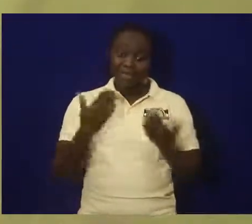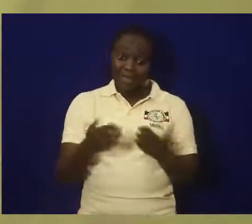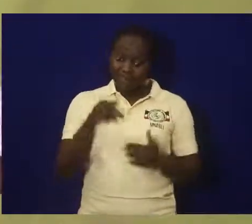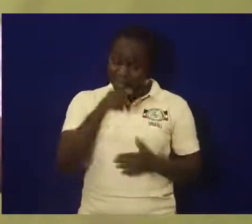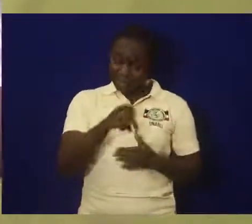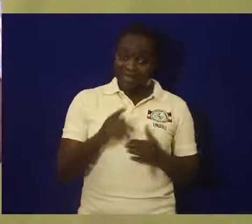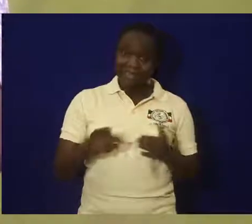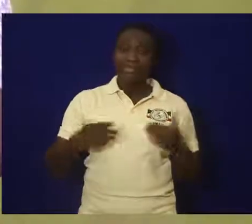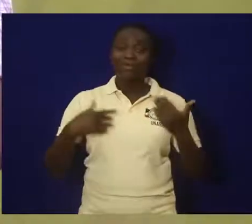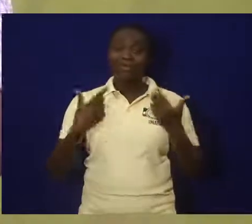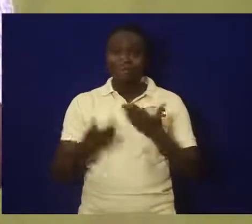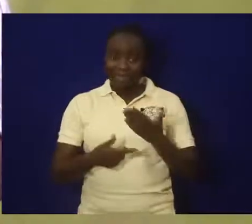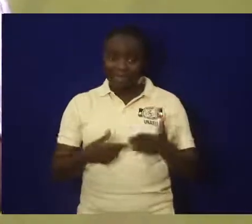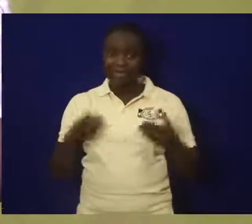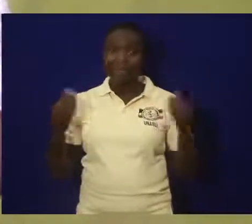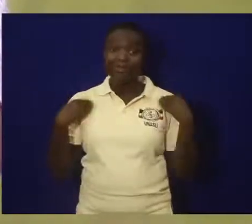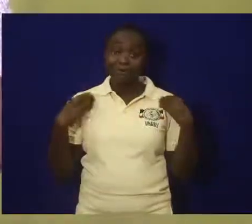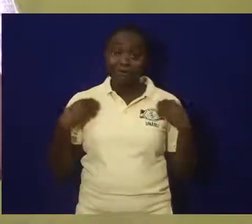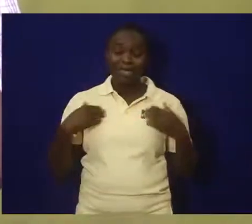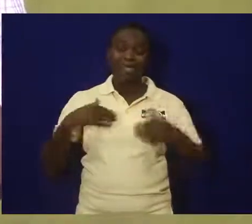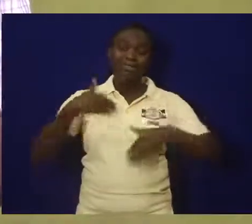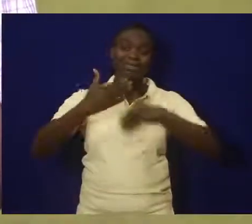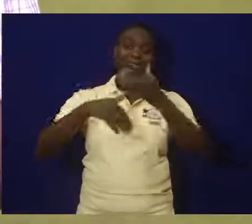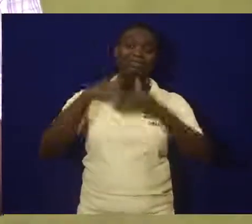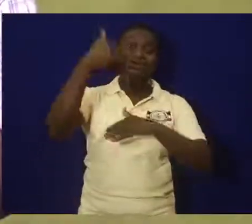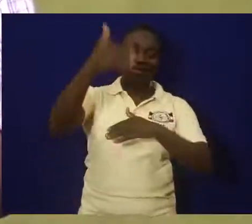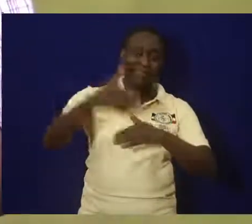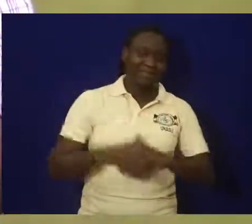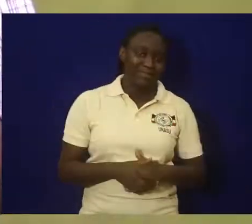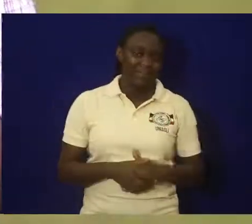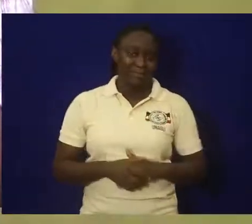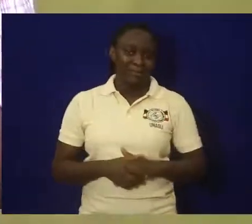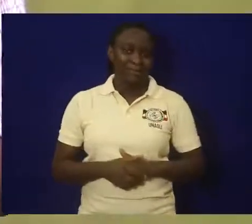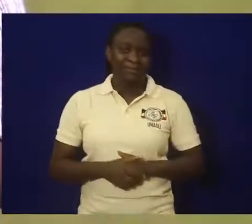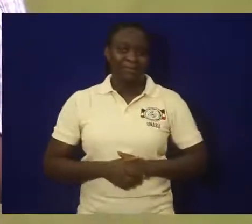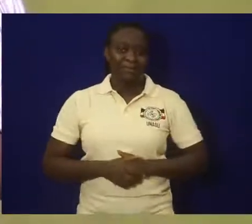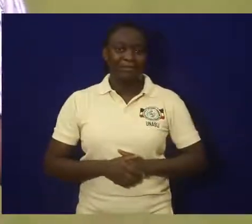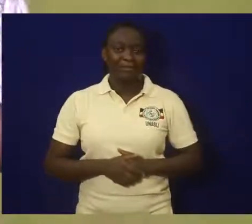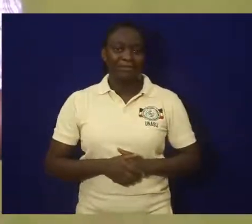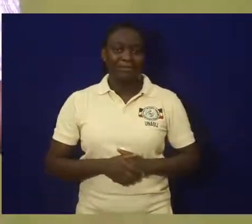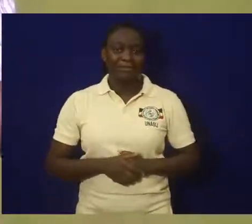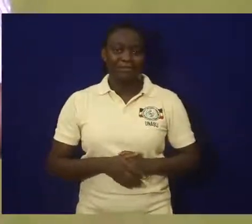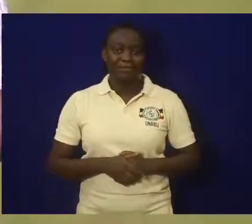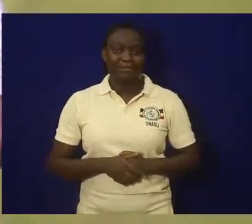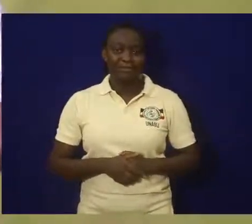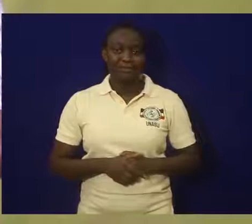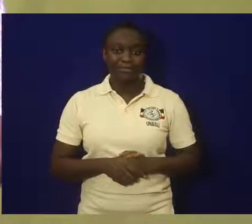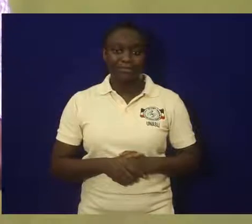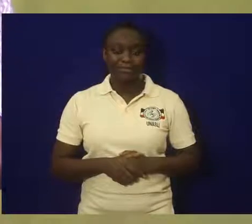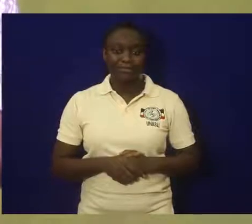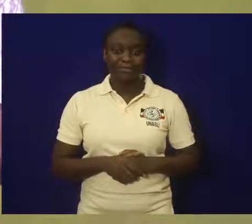So nice. We shall look at those models as we move along during the next lesson.